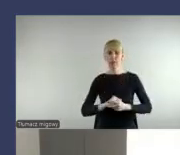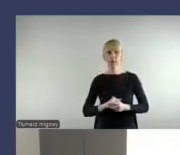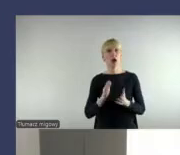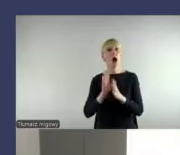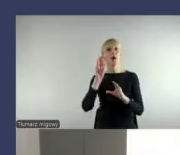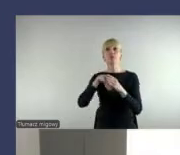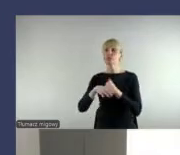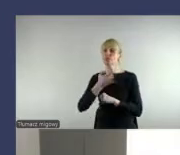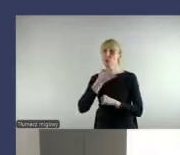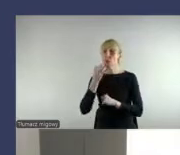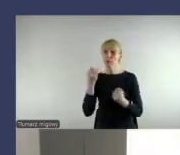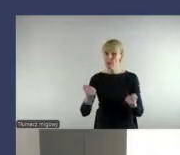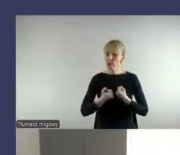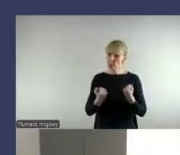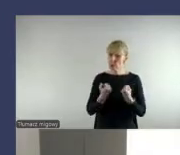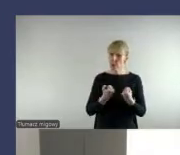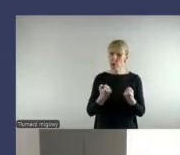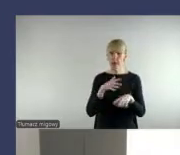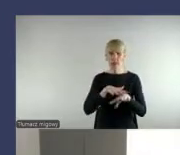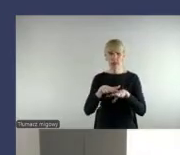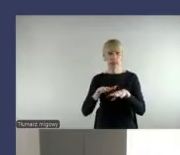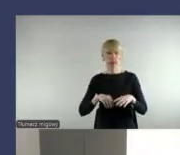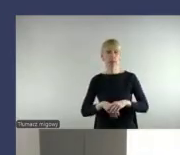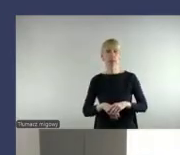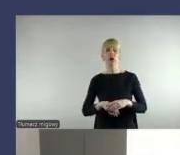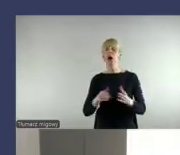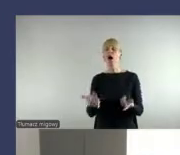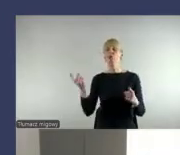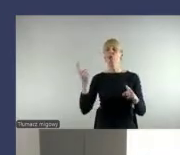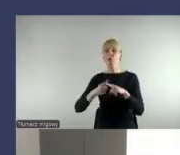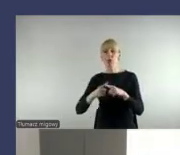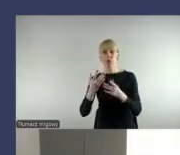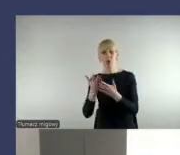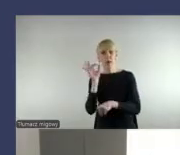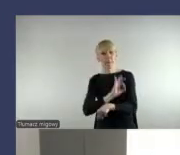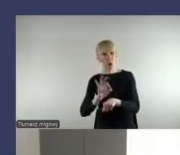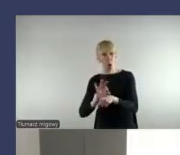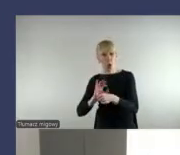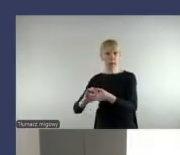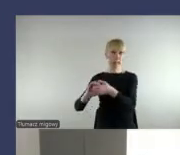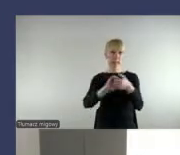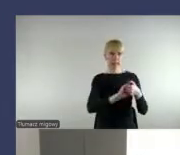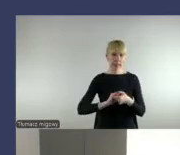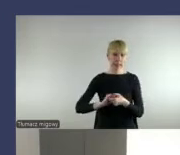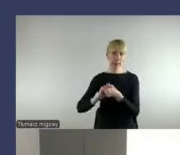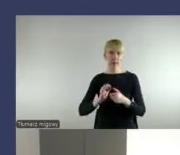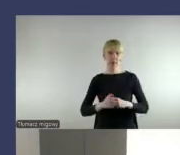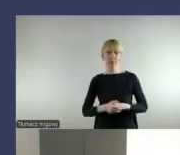campaigns, proposals to improve the functioning of the system, and the concept for integrated project